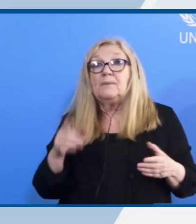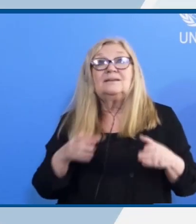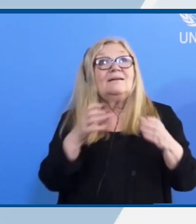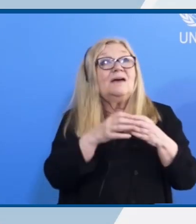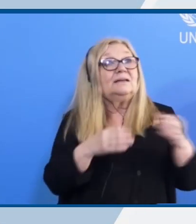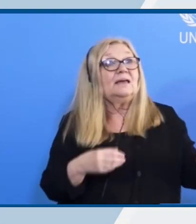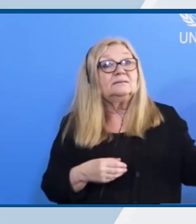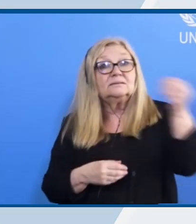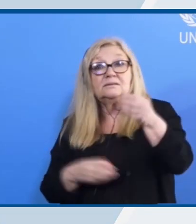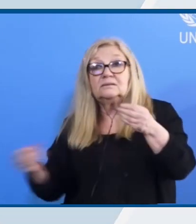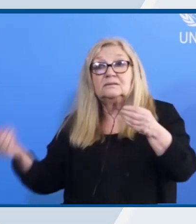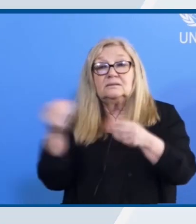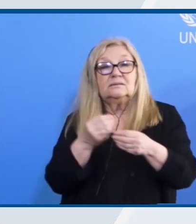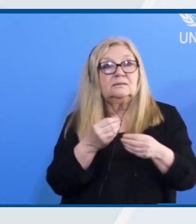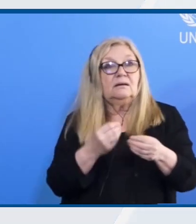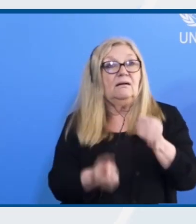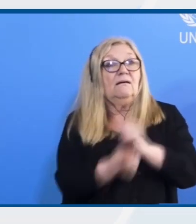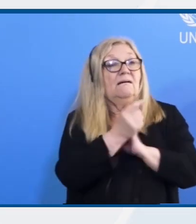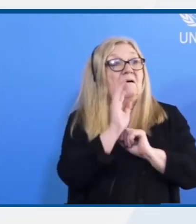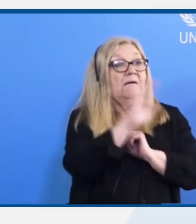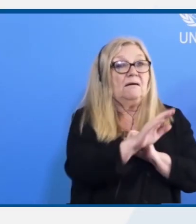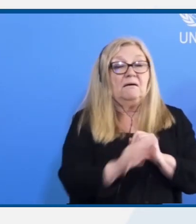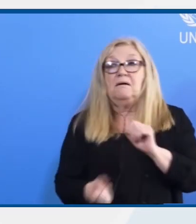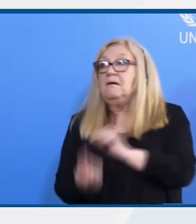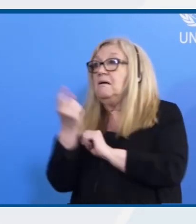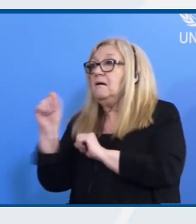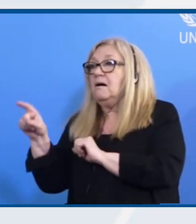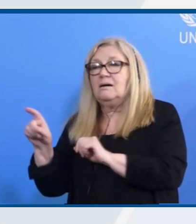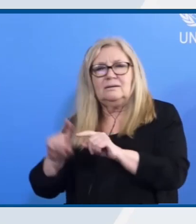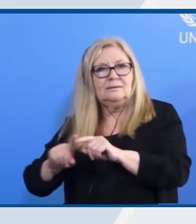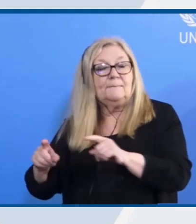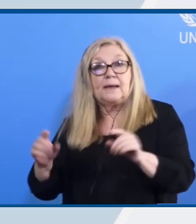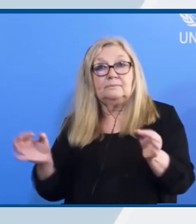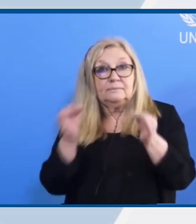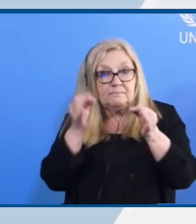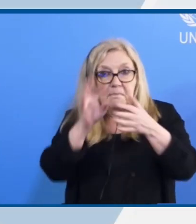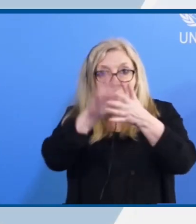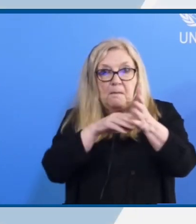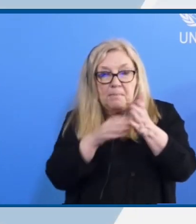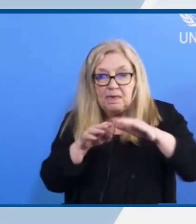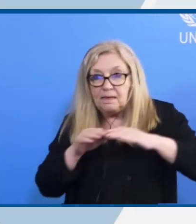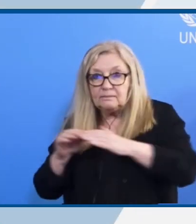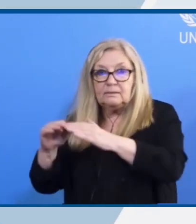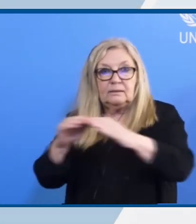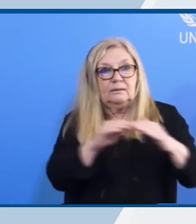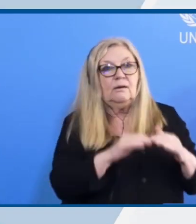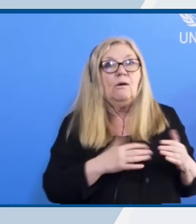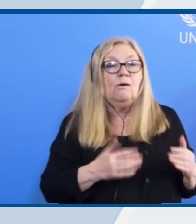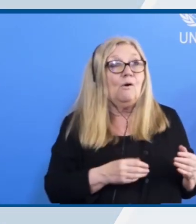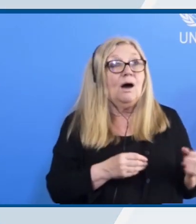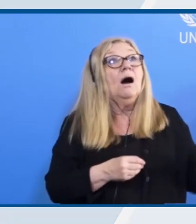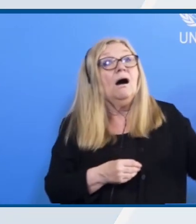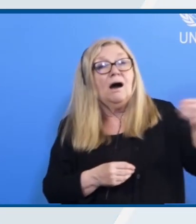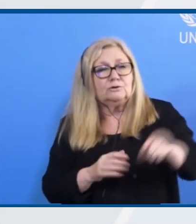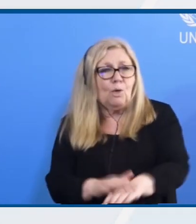transfers, subject to politics, not clearly how they're getting to flow. So